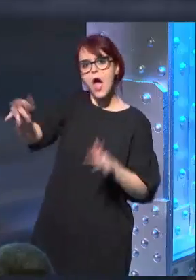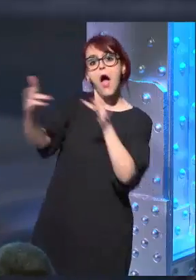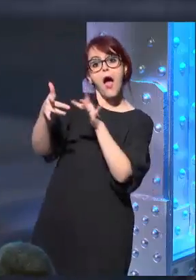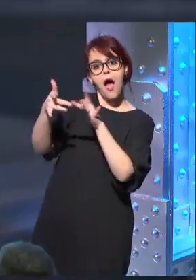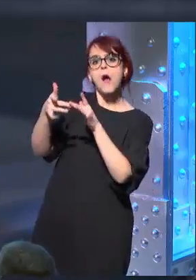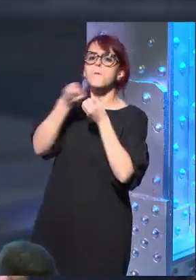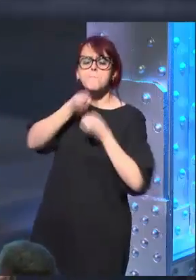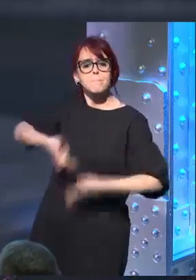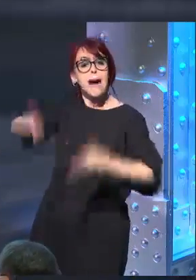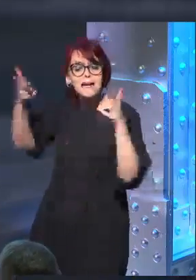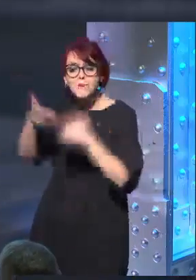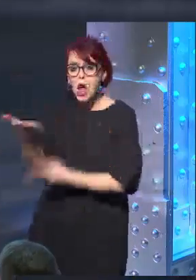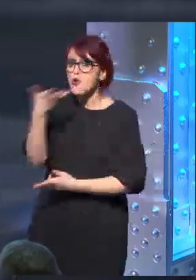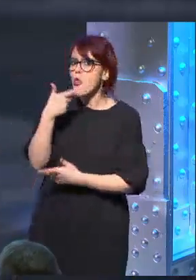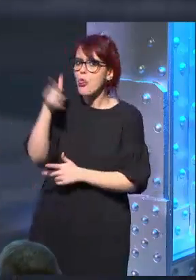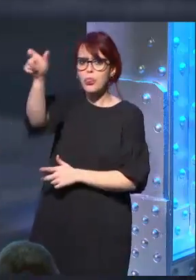that you know,